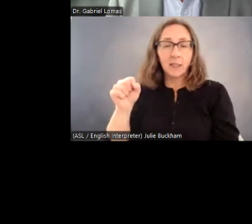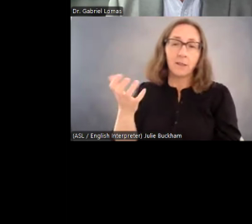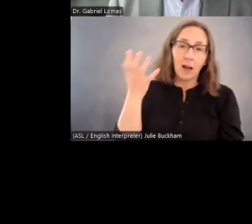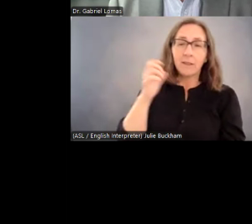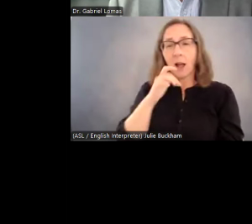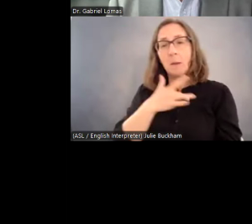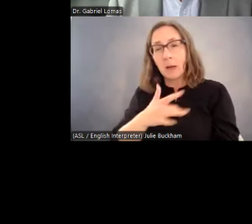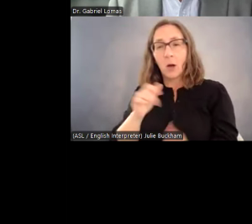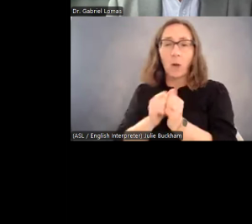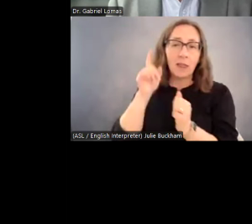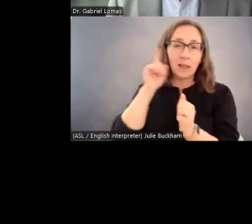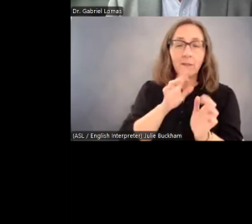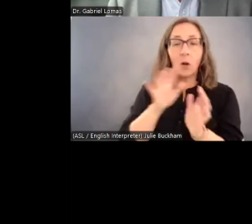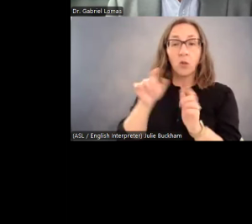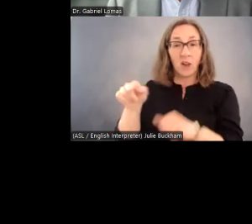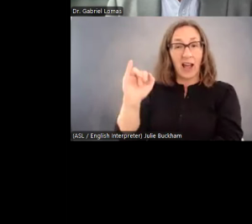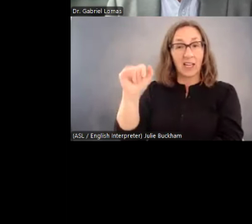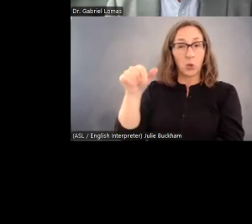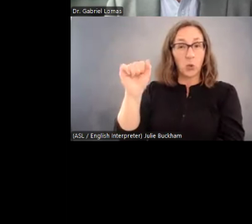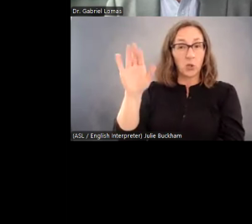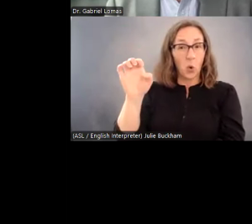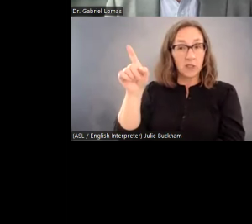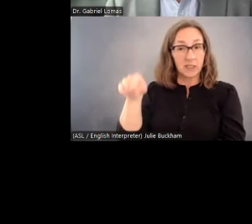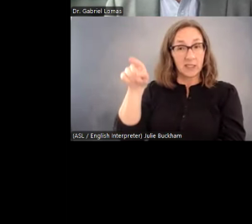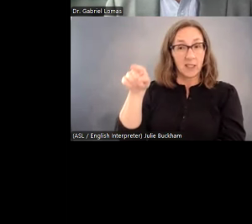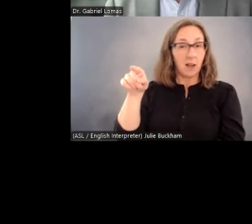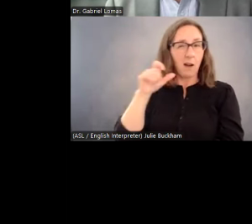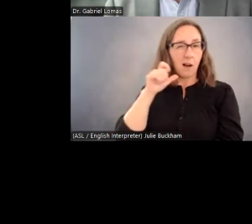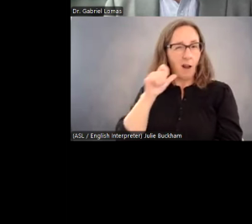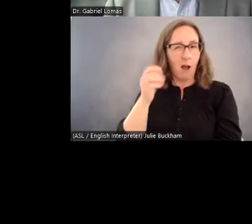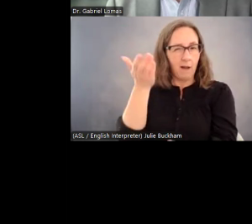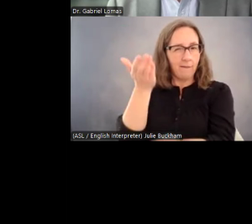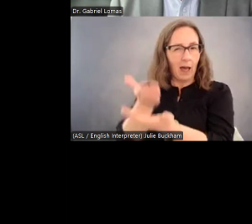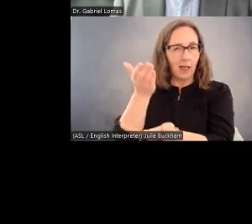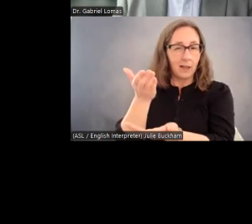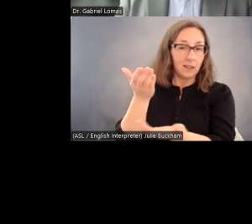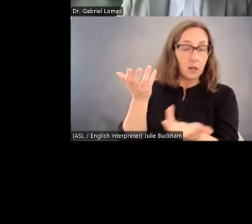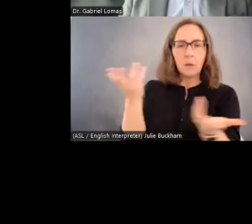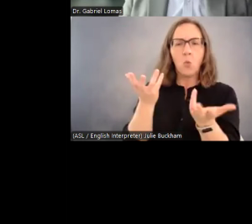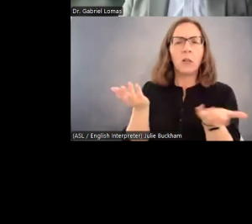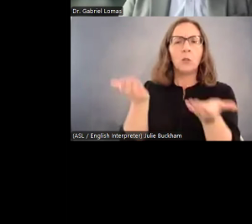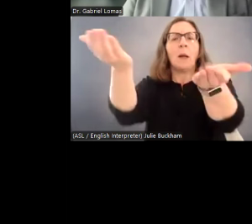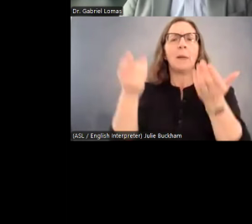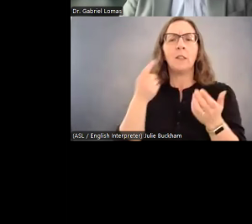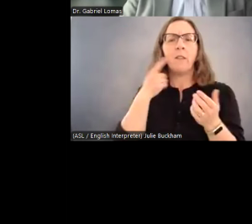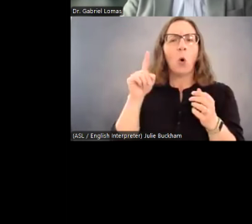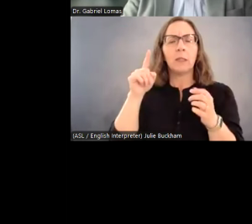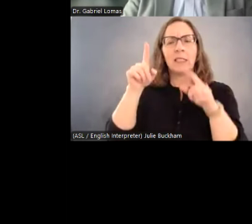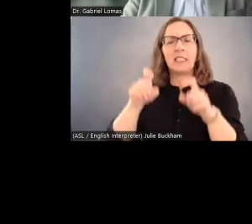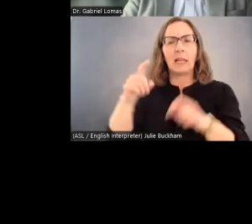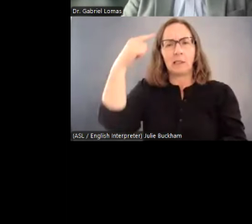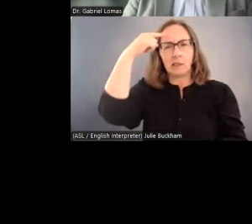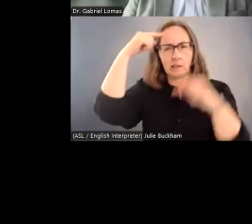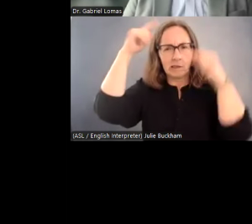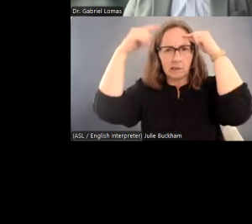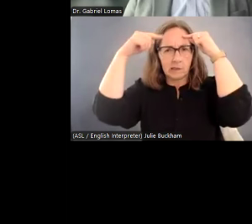So is it possible these IQ scores using the assessments aren't a valid representation? What's recommended? Yeah, I think,